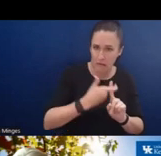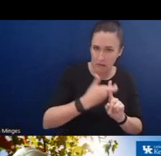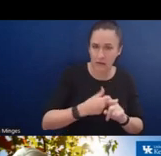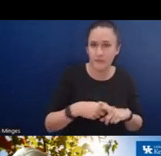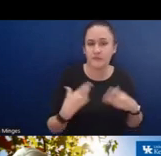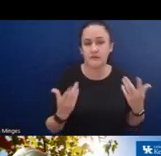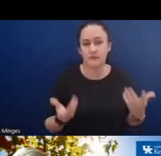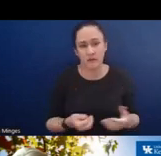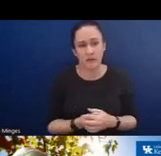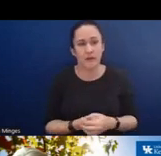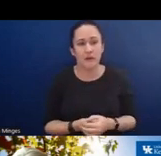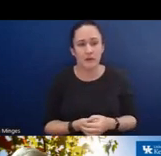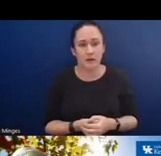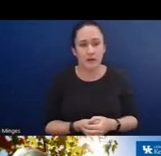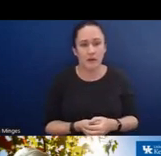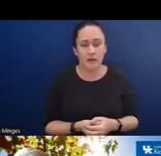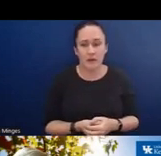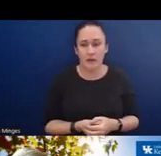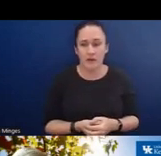so we